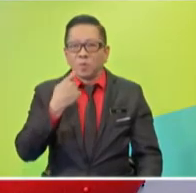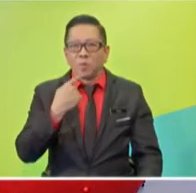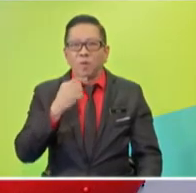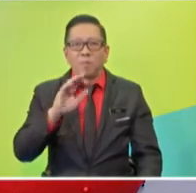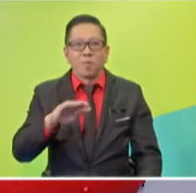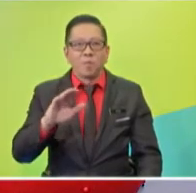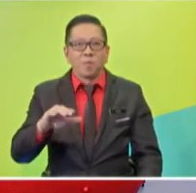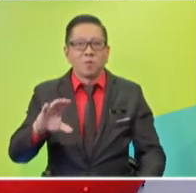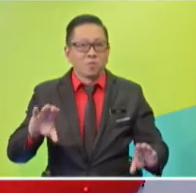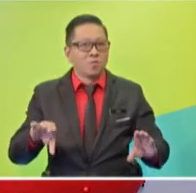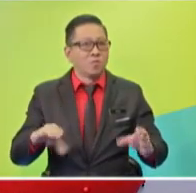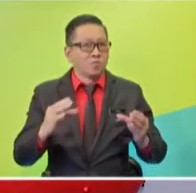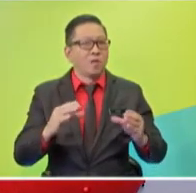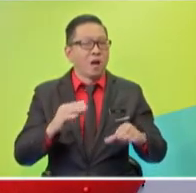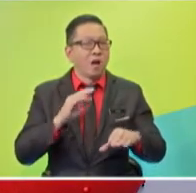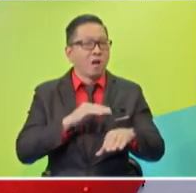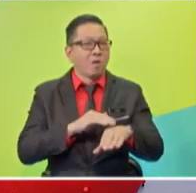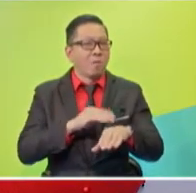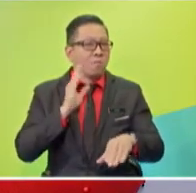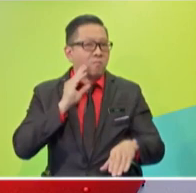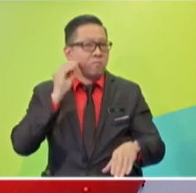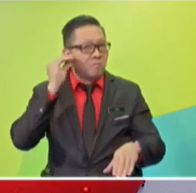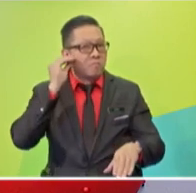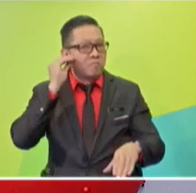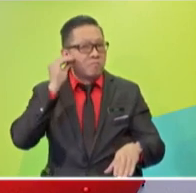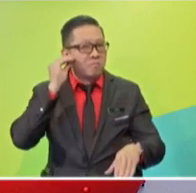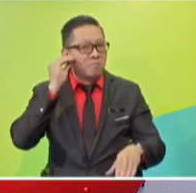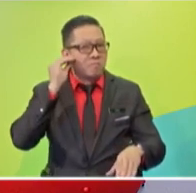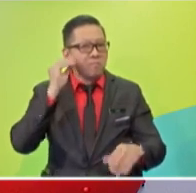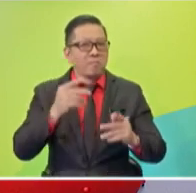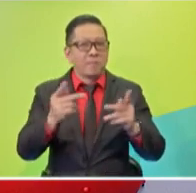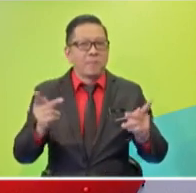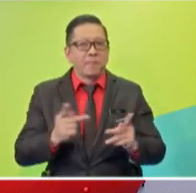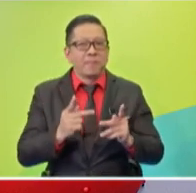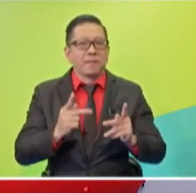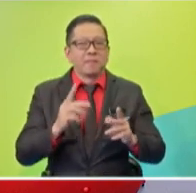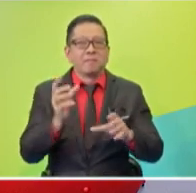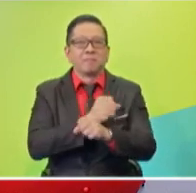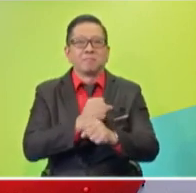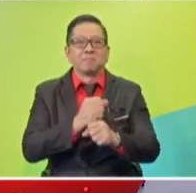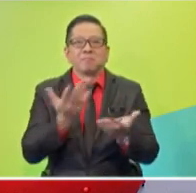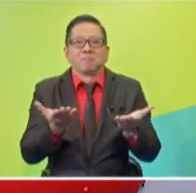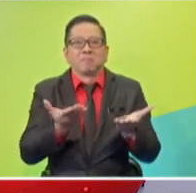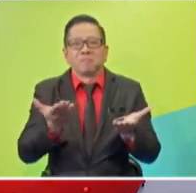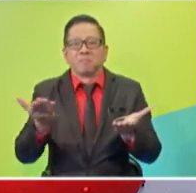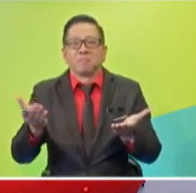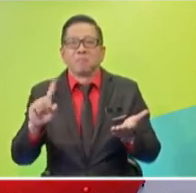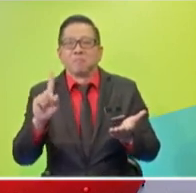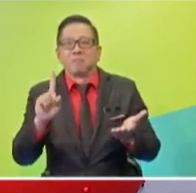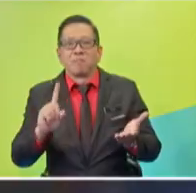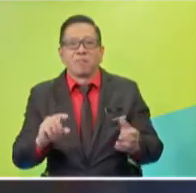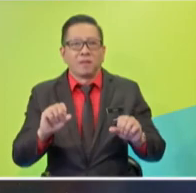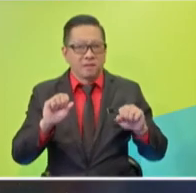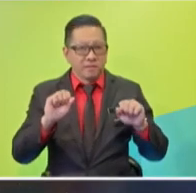more activities for today's class, perhaps they have a place where they can get materials to do more activities. They